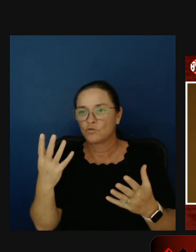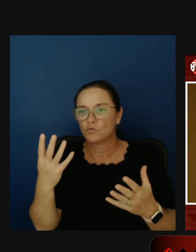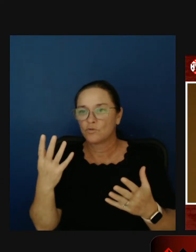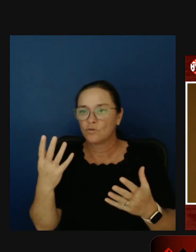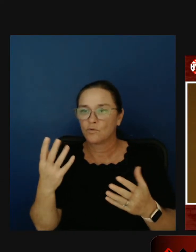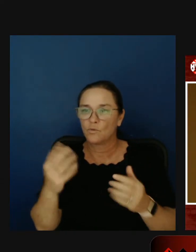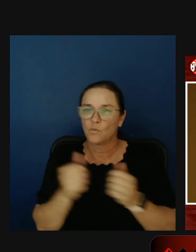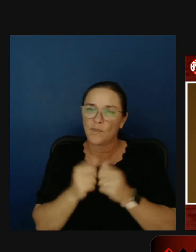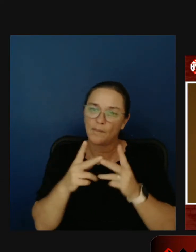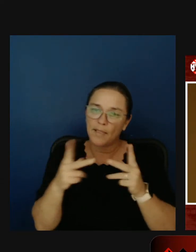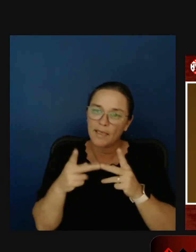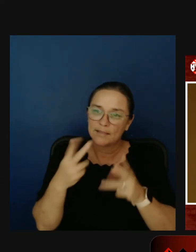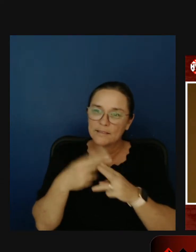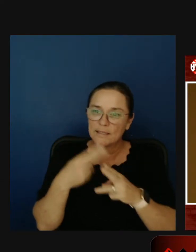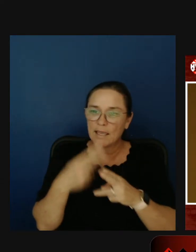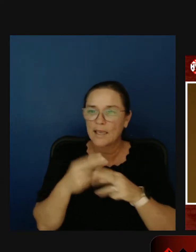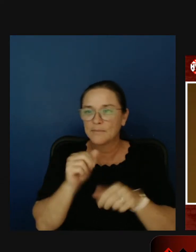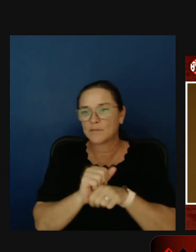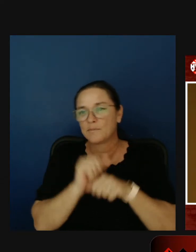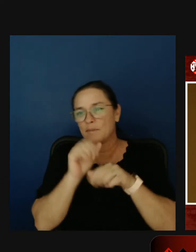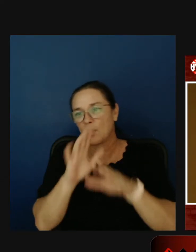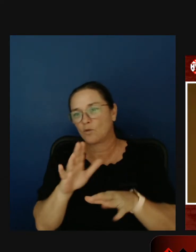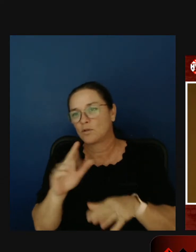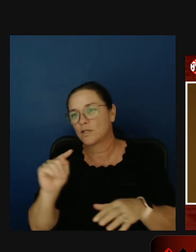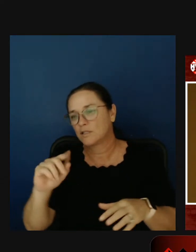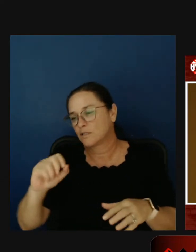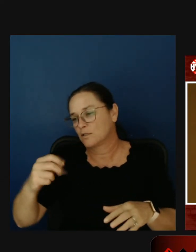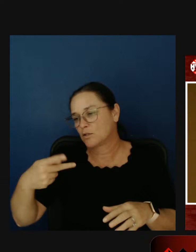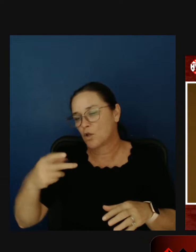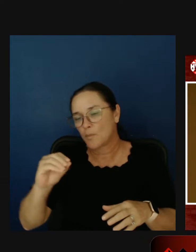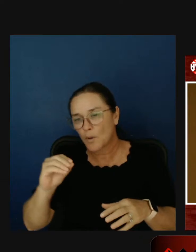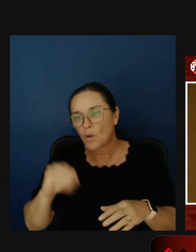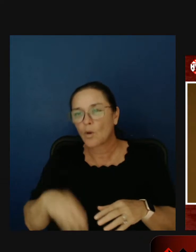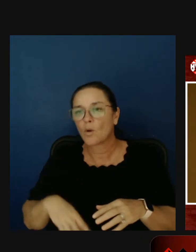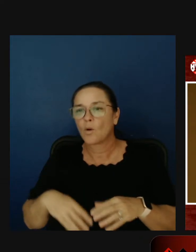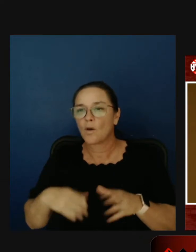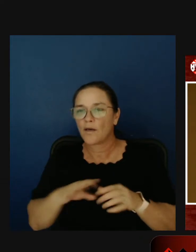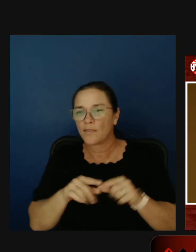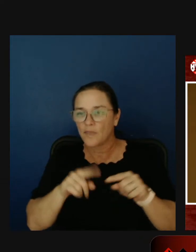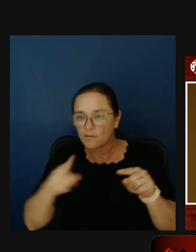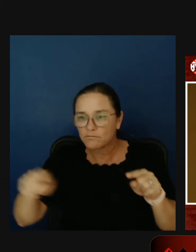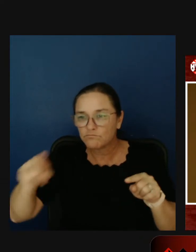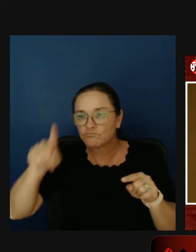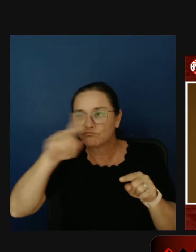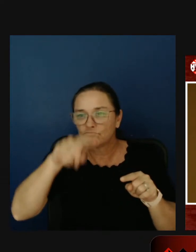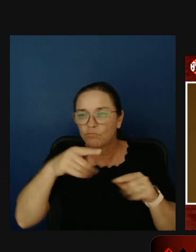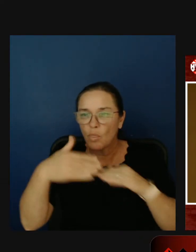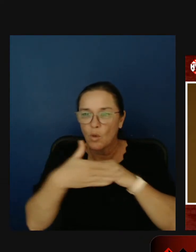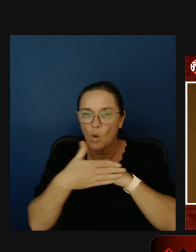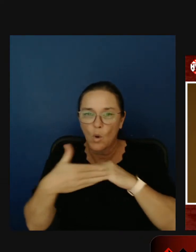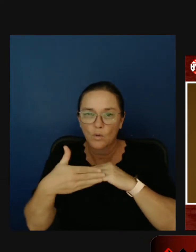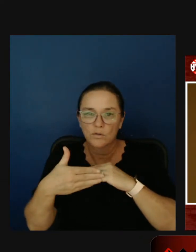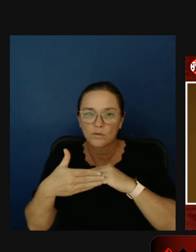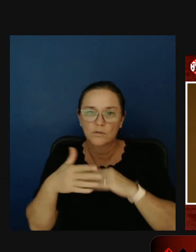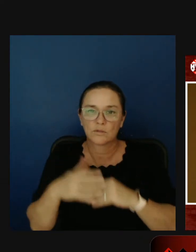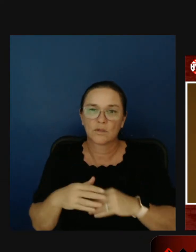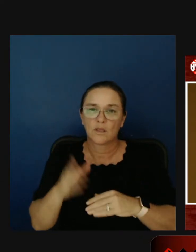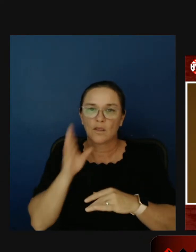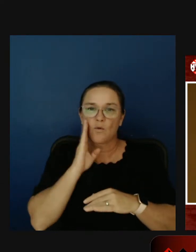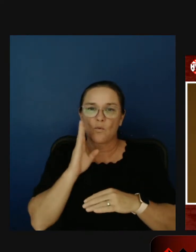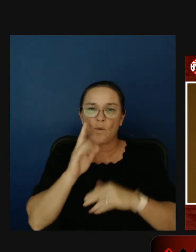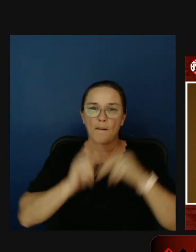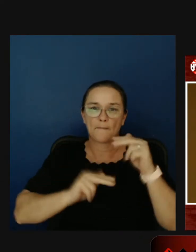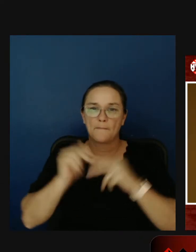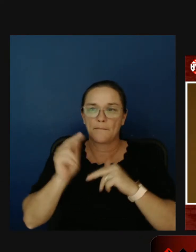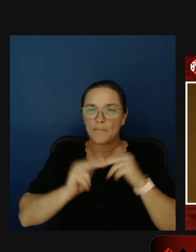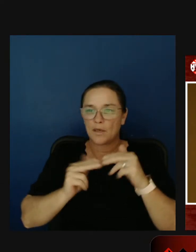place names, mountains, topography, the outline of the coast that would be built on by later